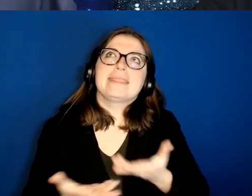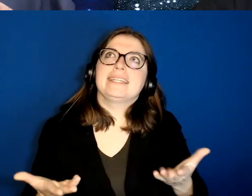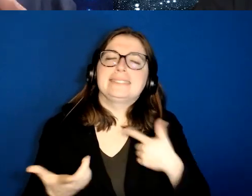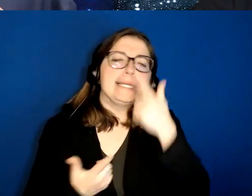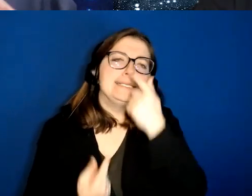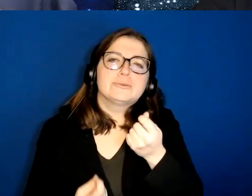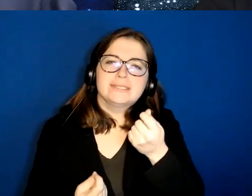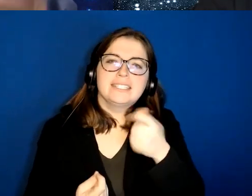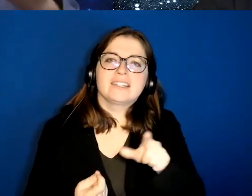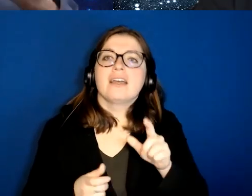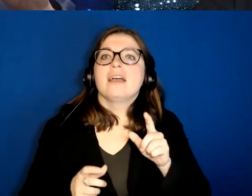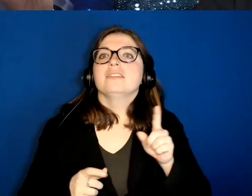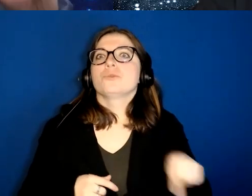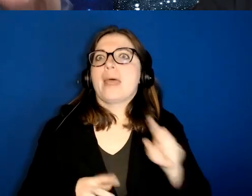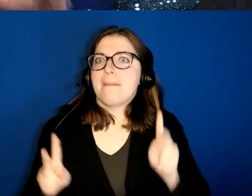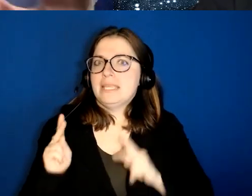interesting so that people have